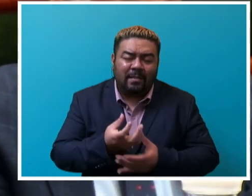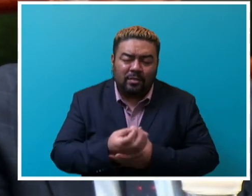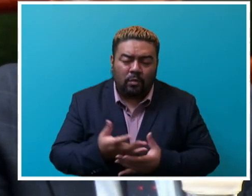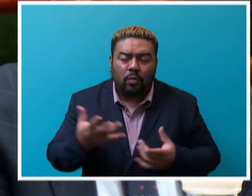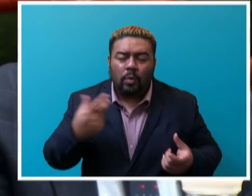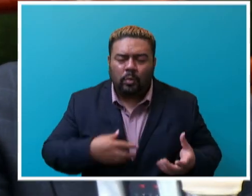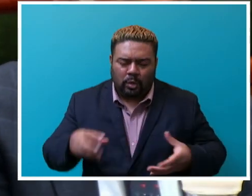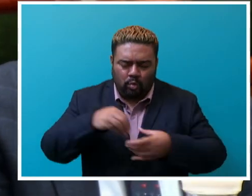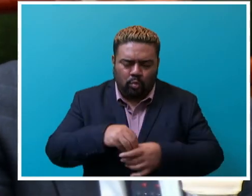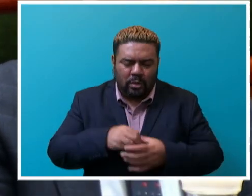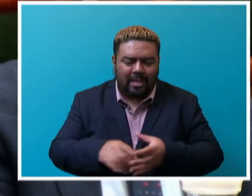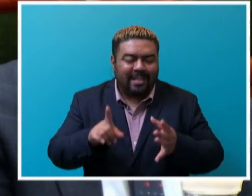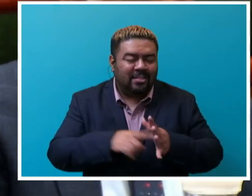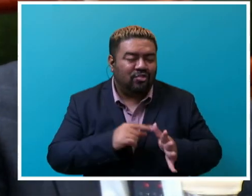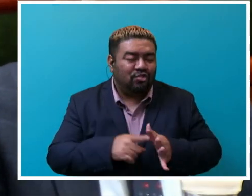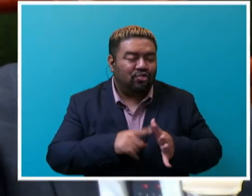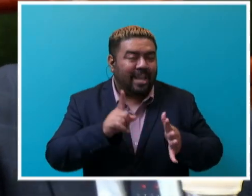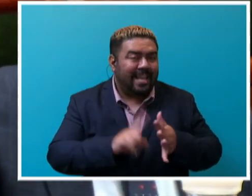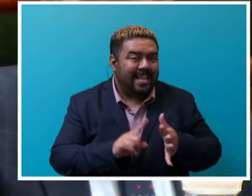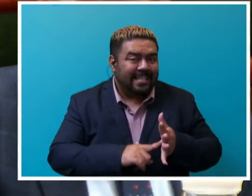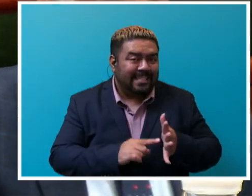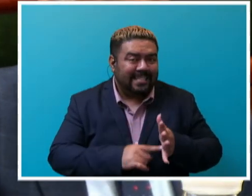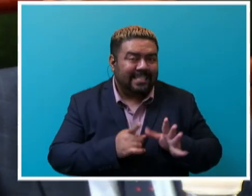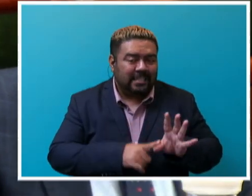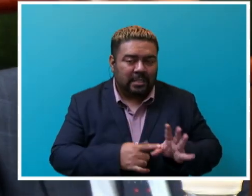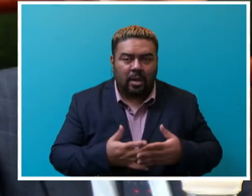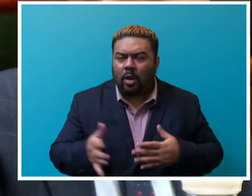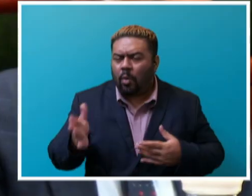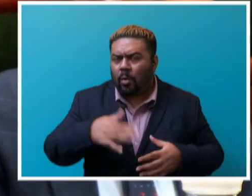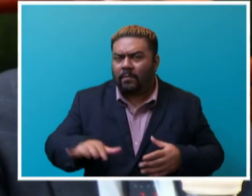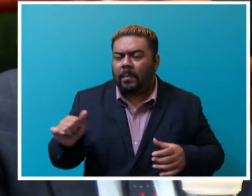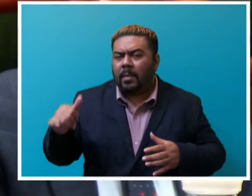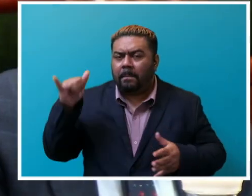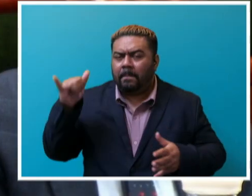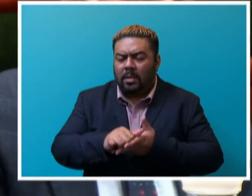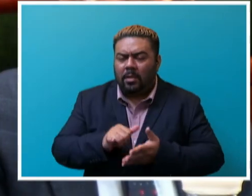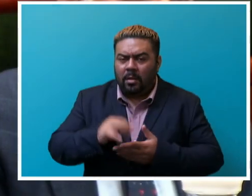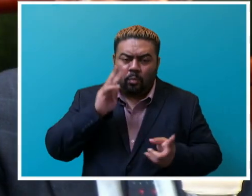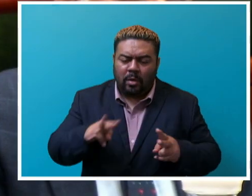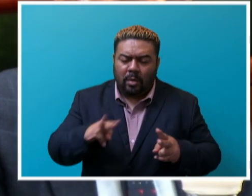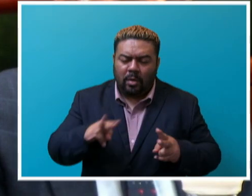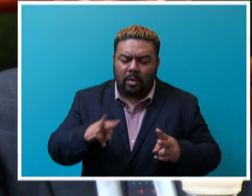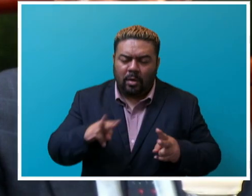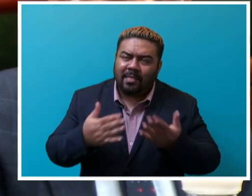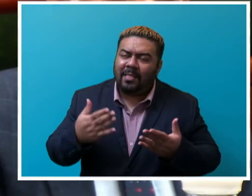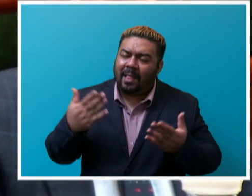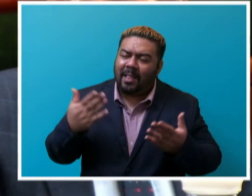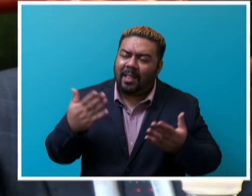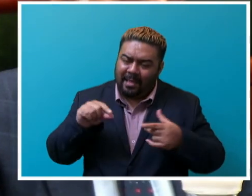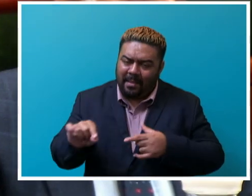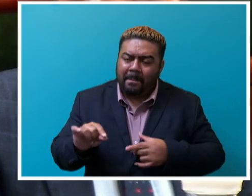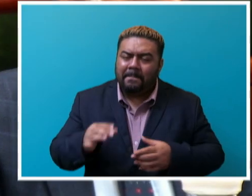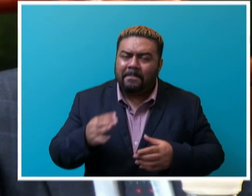jetty. The most visible changes to accessibility are in our major airports, and for that we'd like to thank the line ministries and their